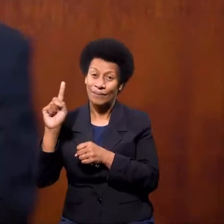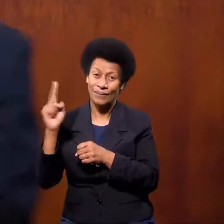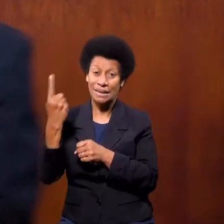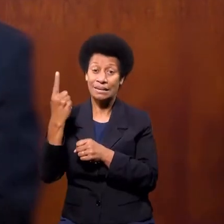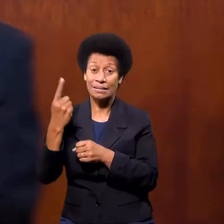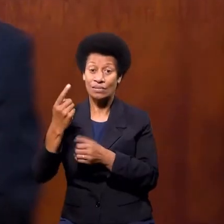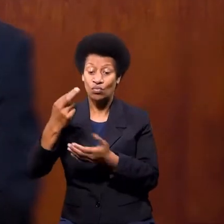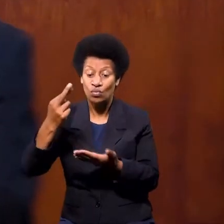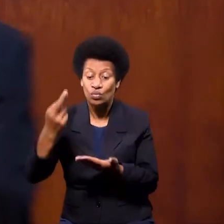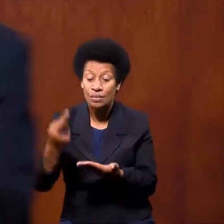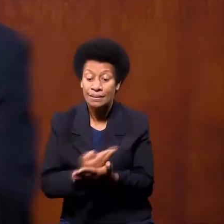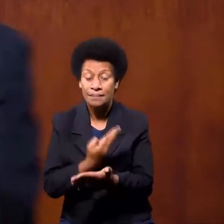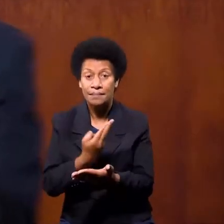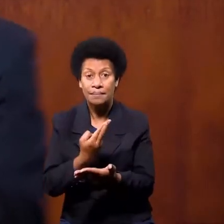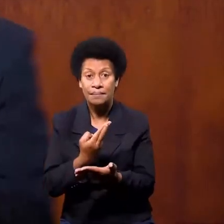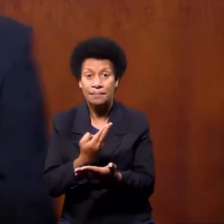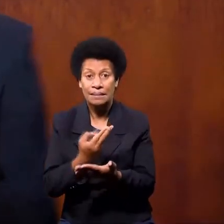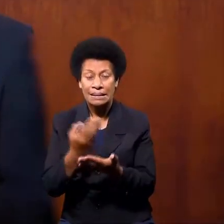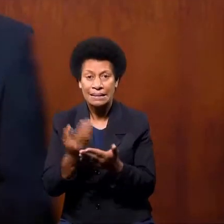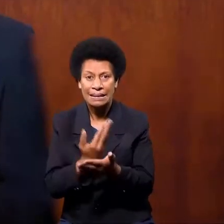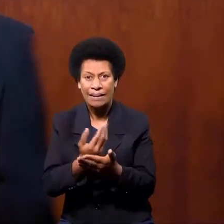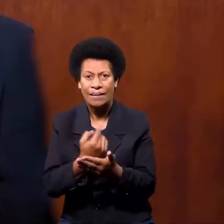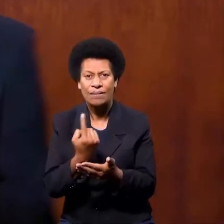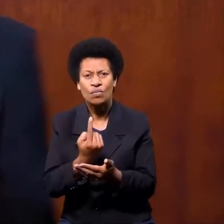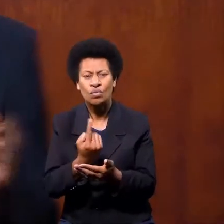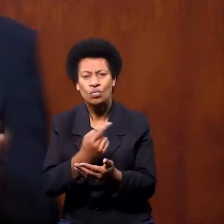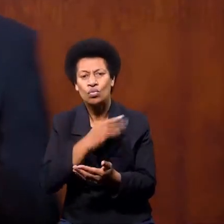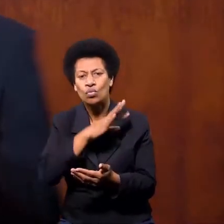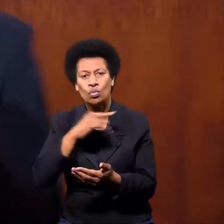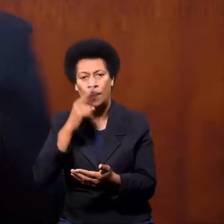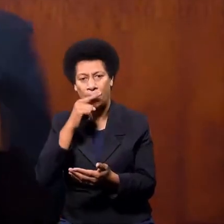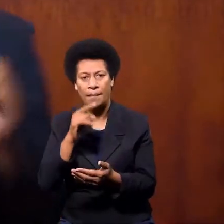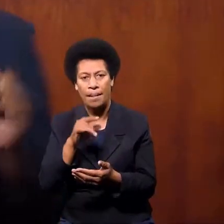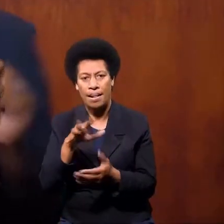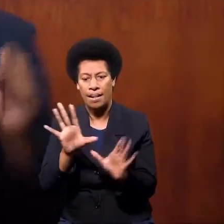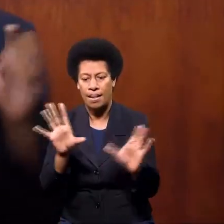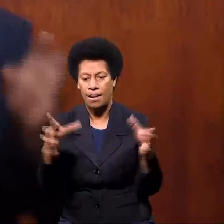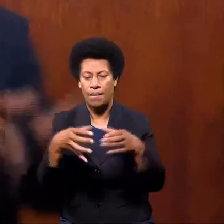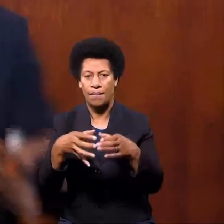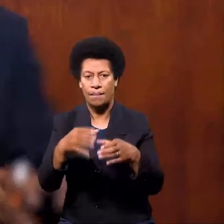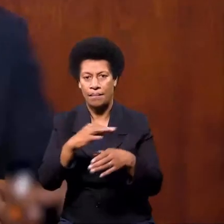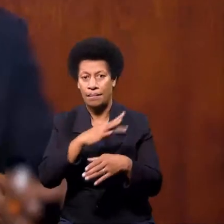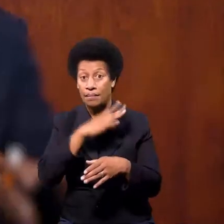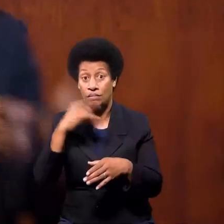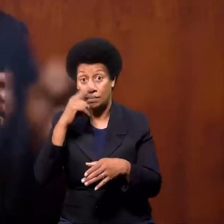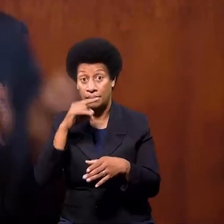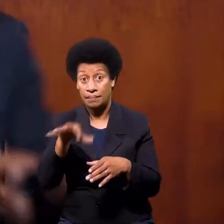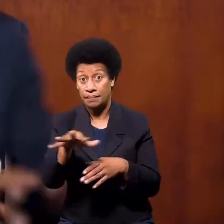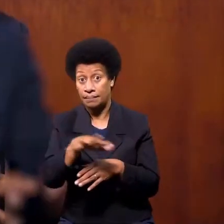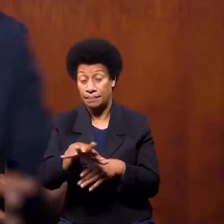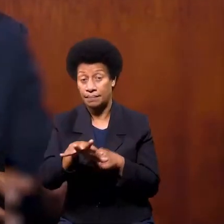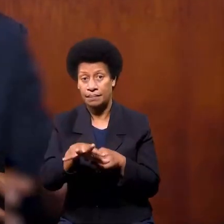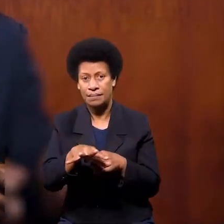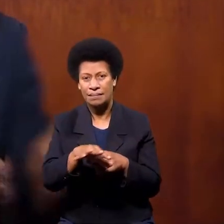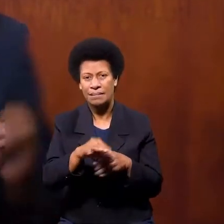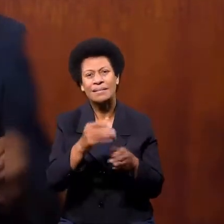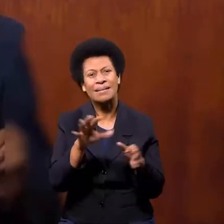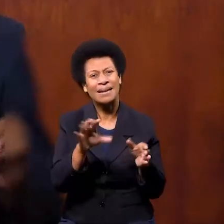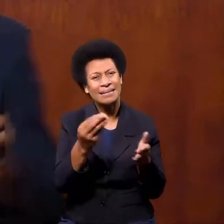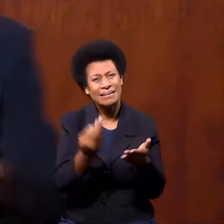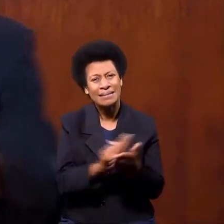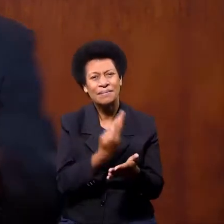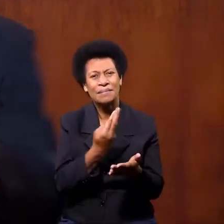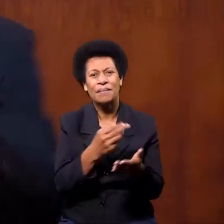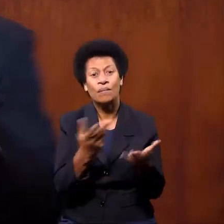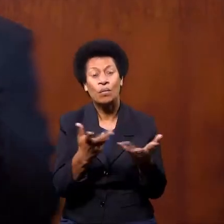redeemed them, and then, I'm talking about the Israelites. First, God redeemed the Israelites from Egypt,